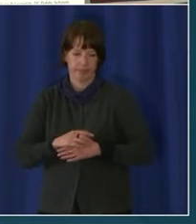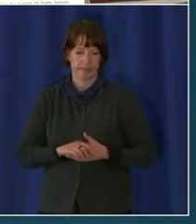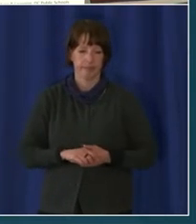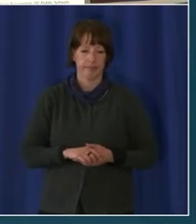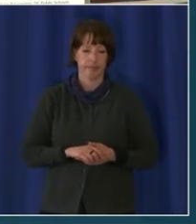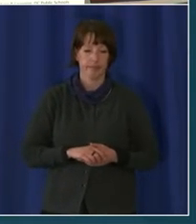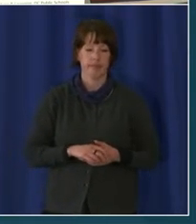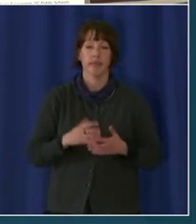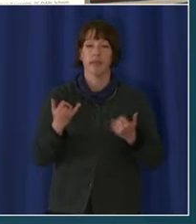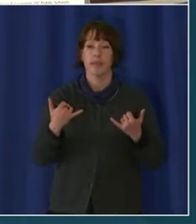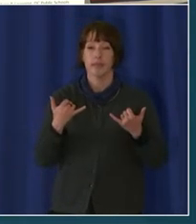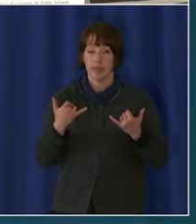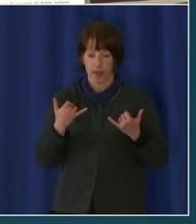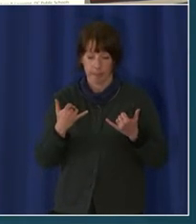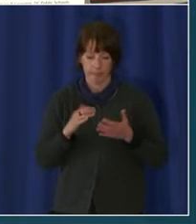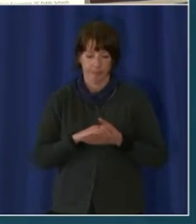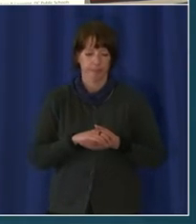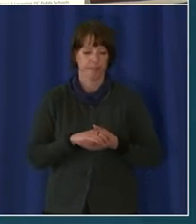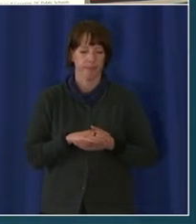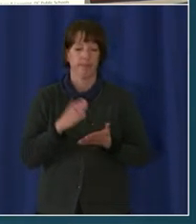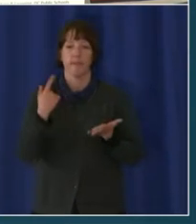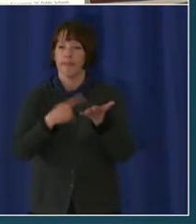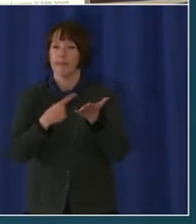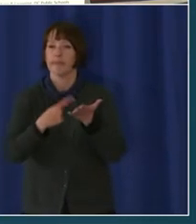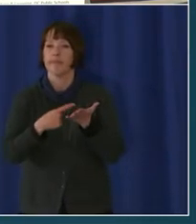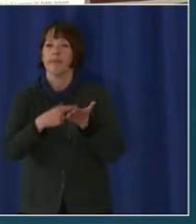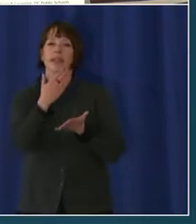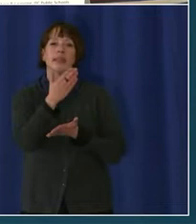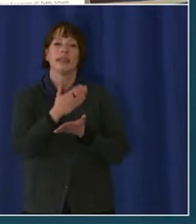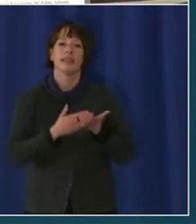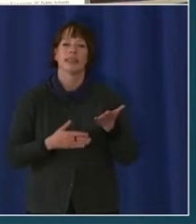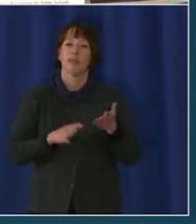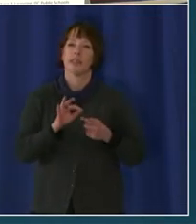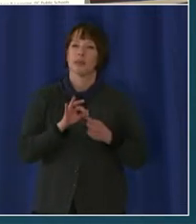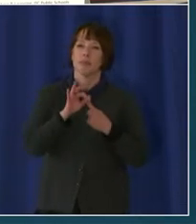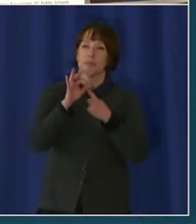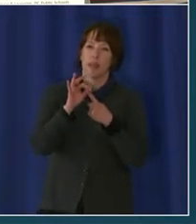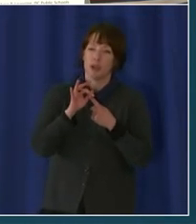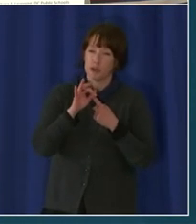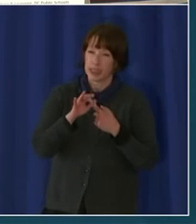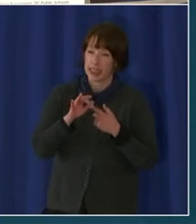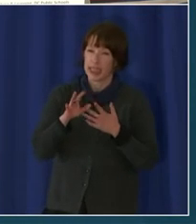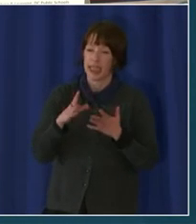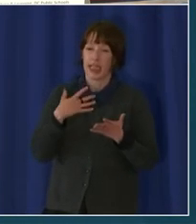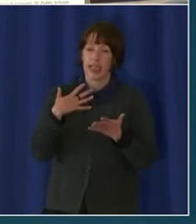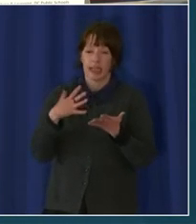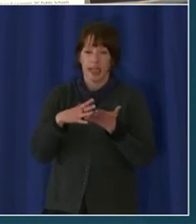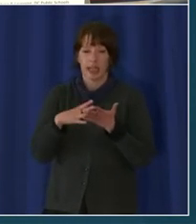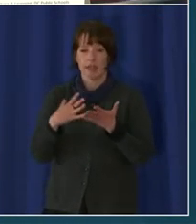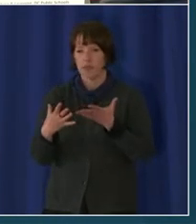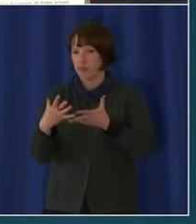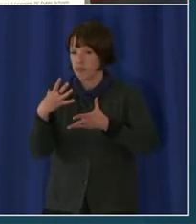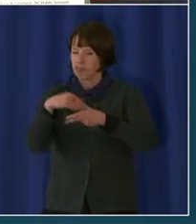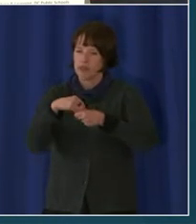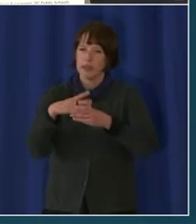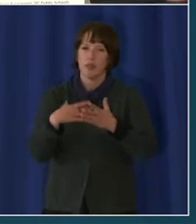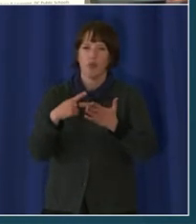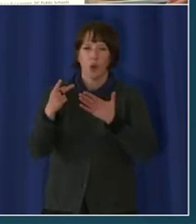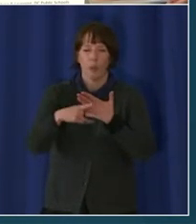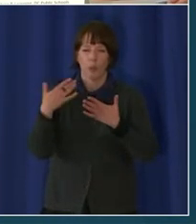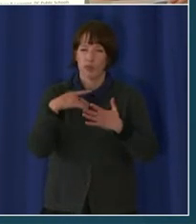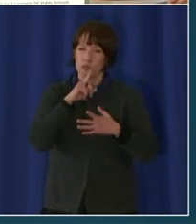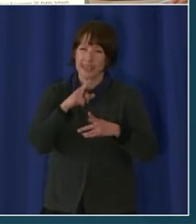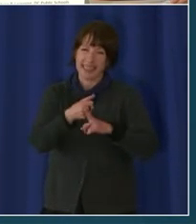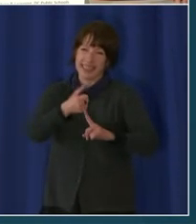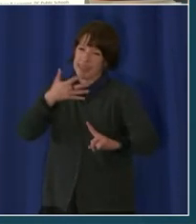I want to talk now about some of our specialty enrichment programming, and this is an area where we have really